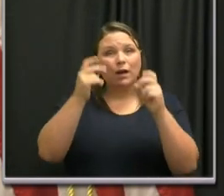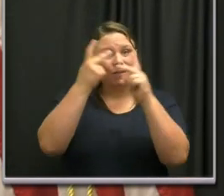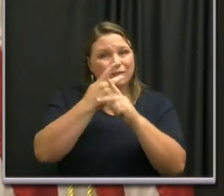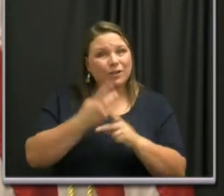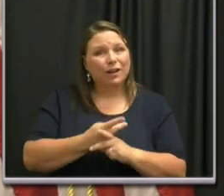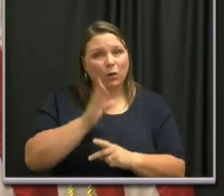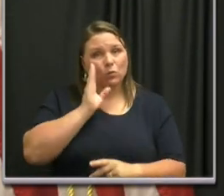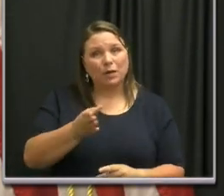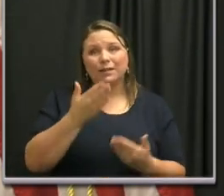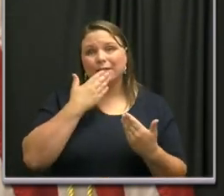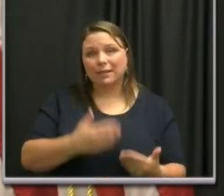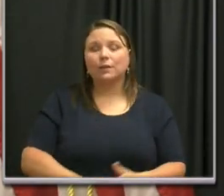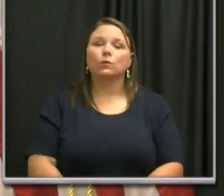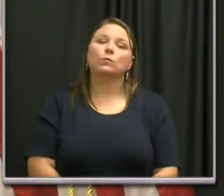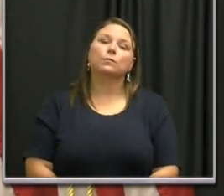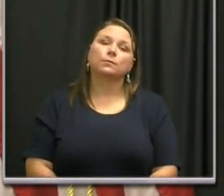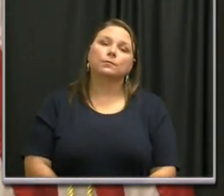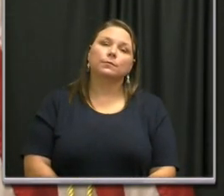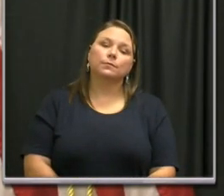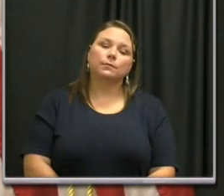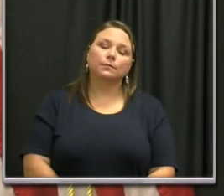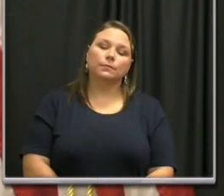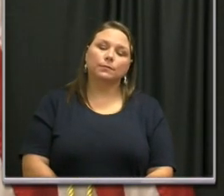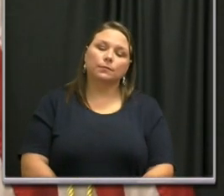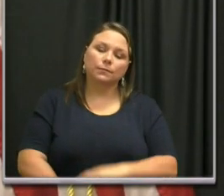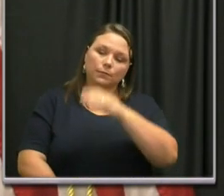in. Thank you.